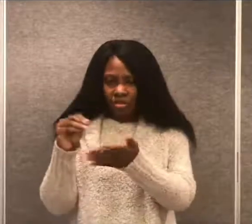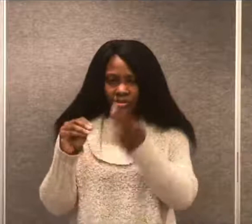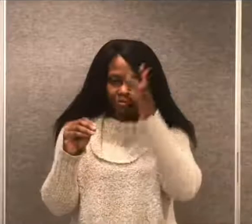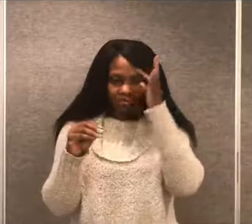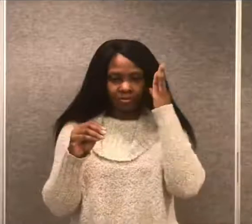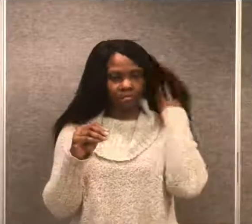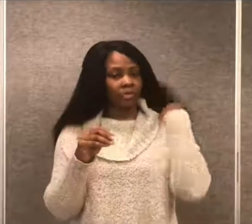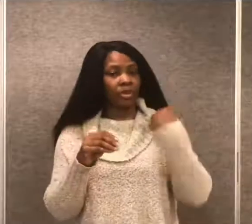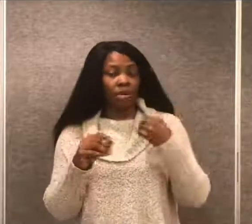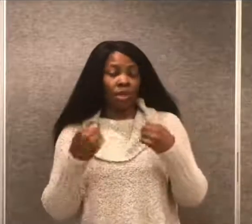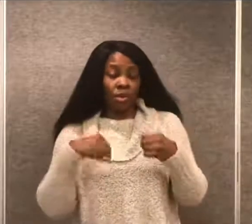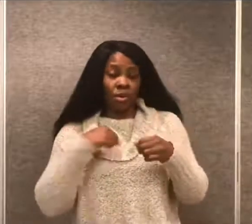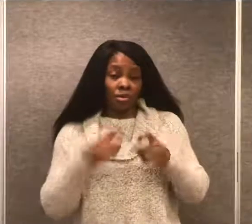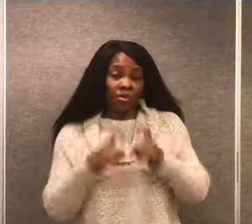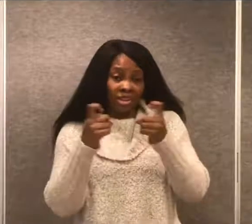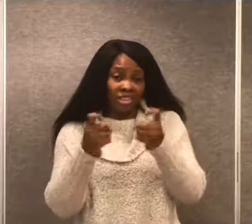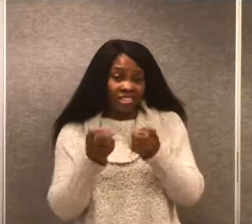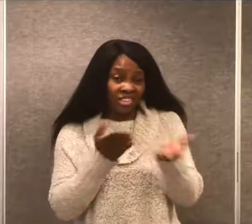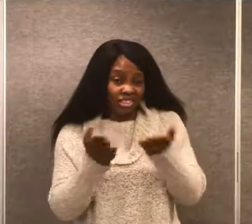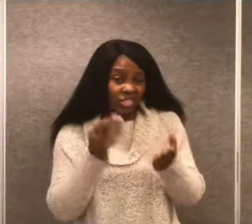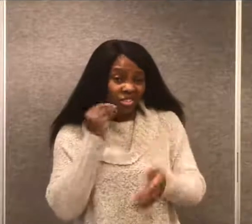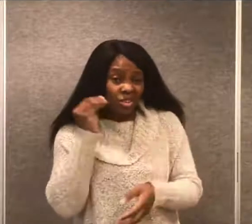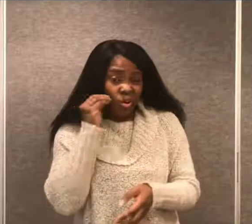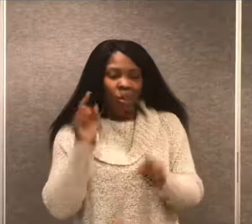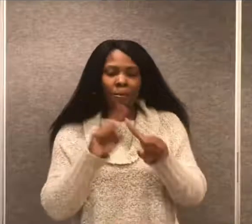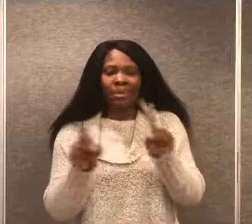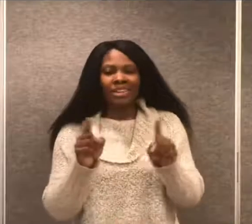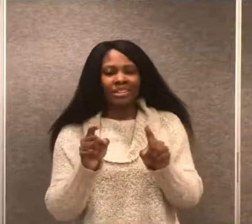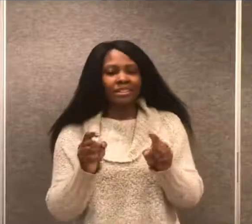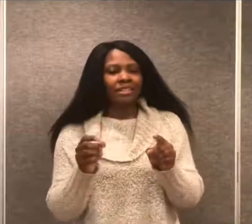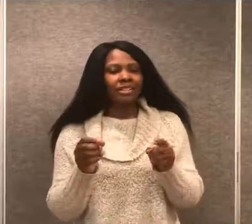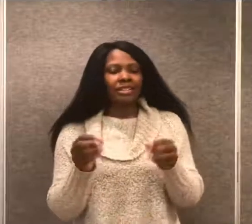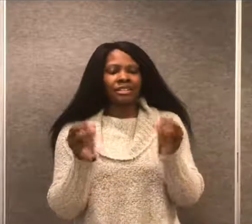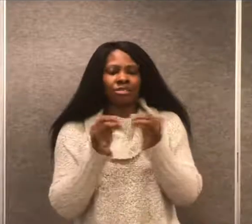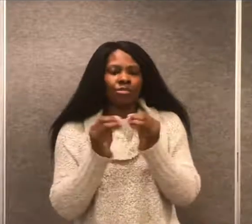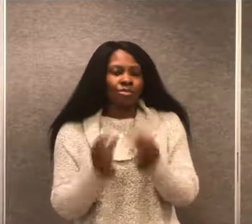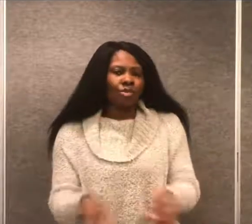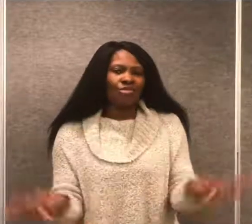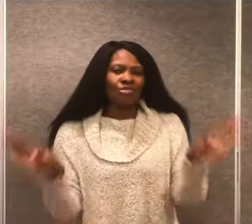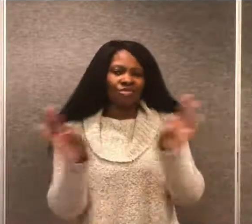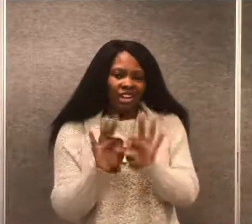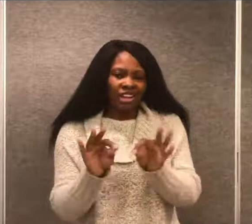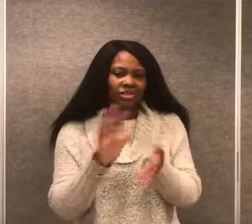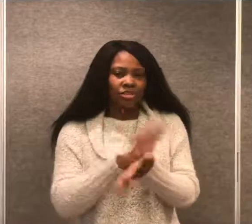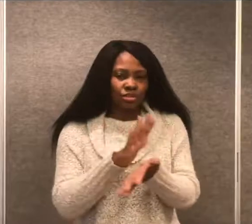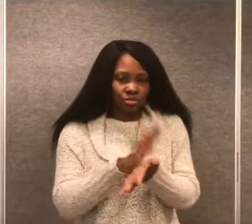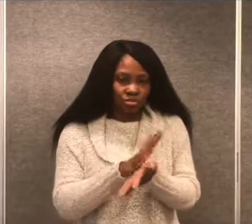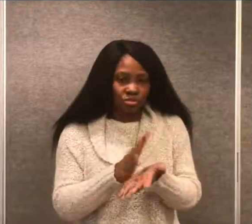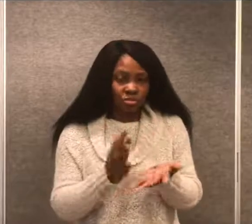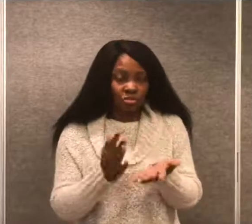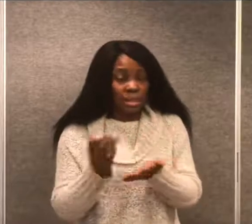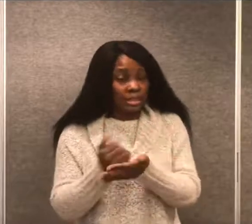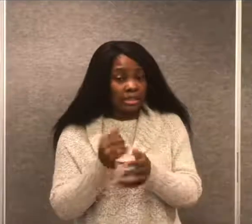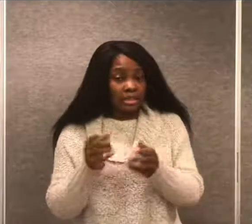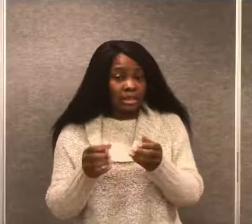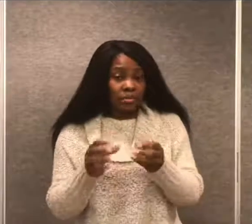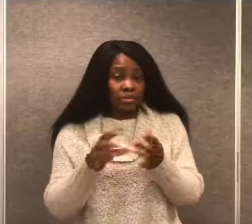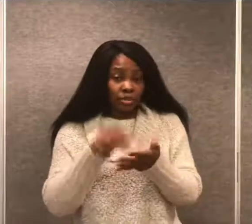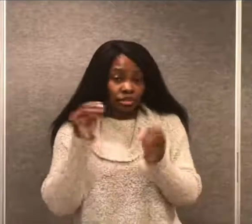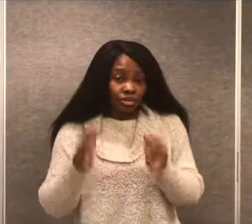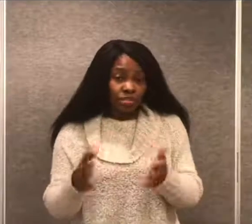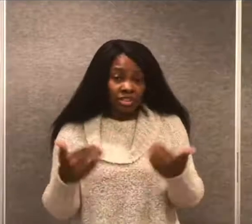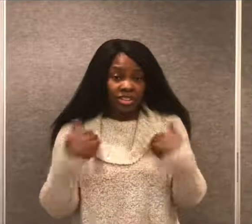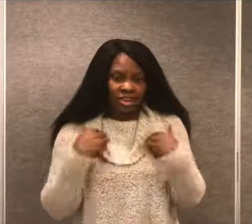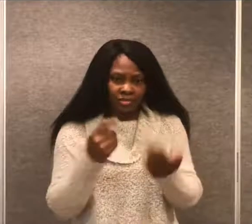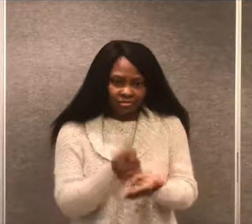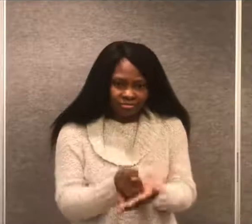more valuable when they're in school. A lot of our students have occupational or physical therapy. Yes, you can have a teacher